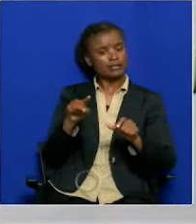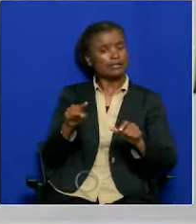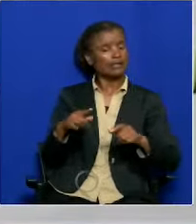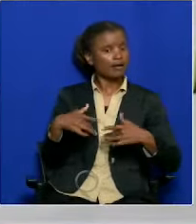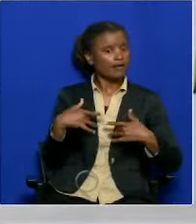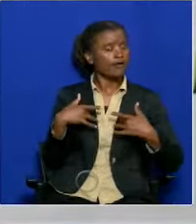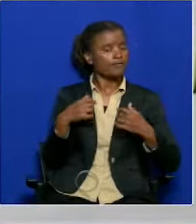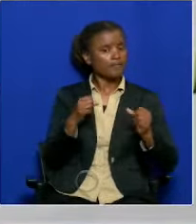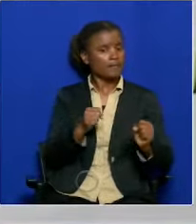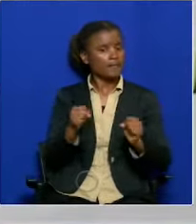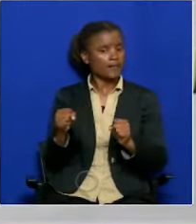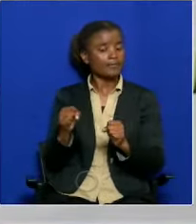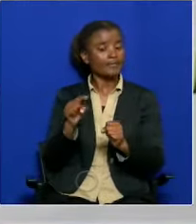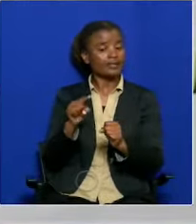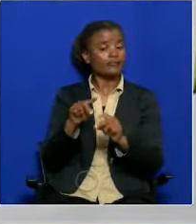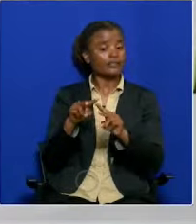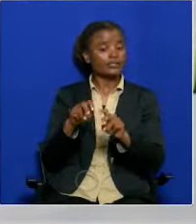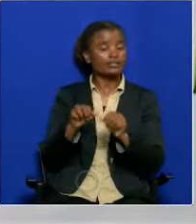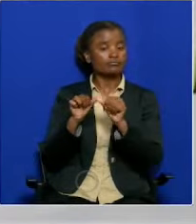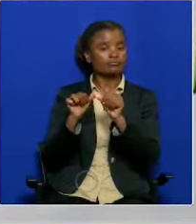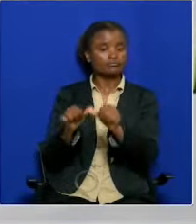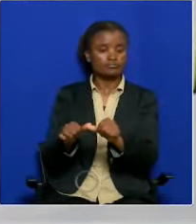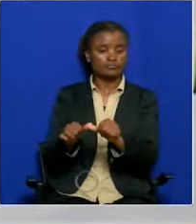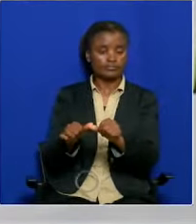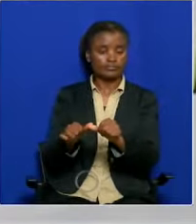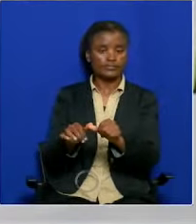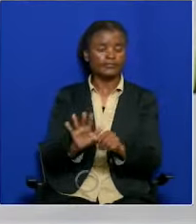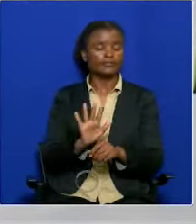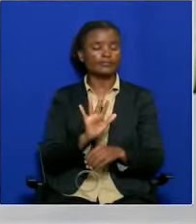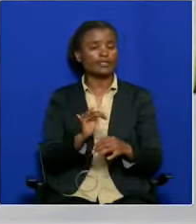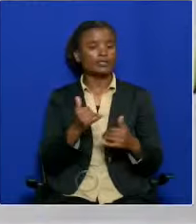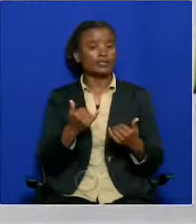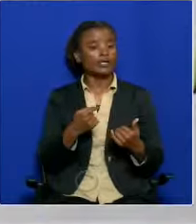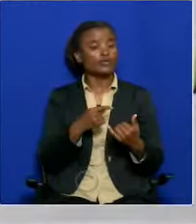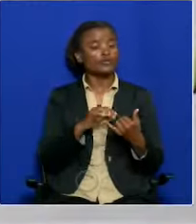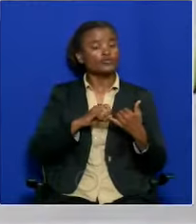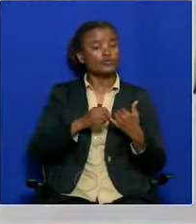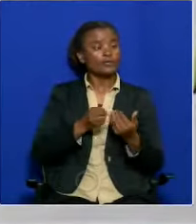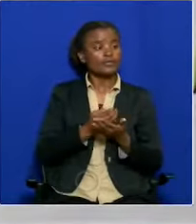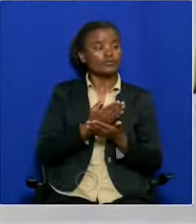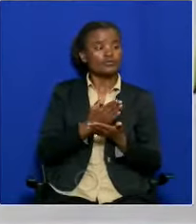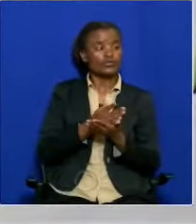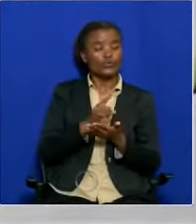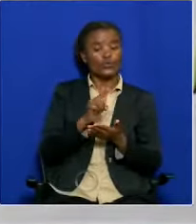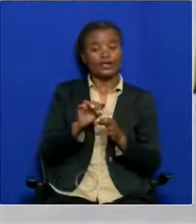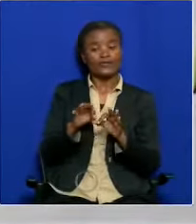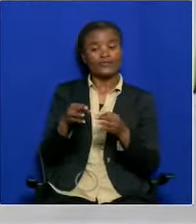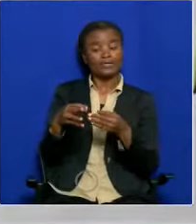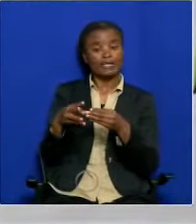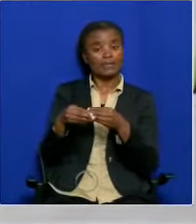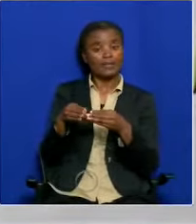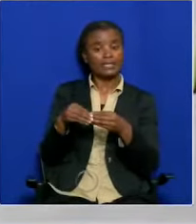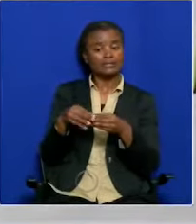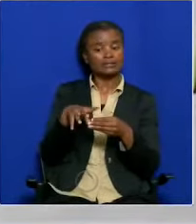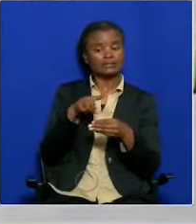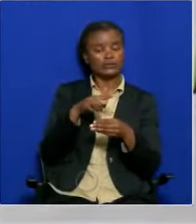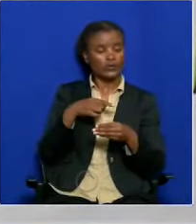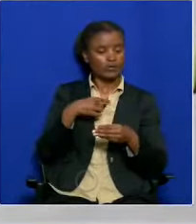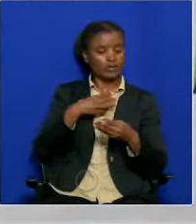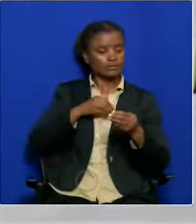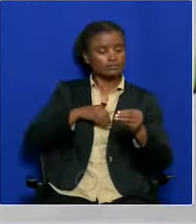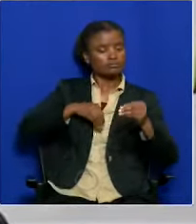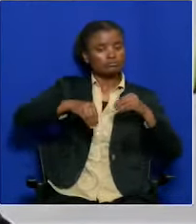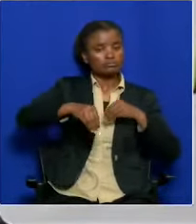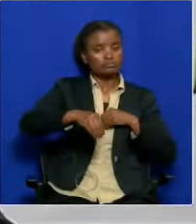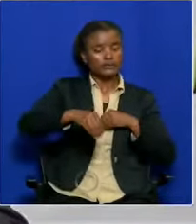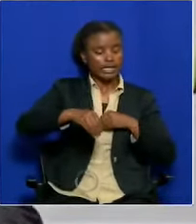investigation. Are you avoiding putting yourself in the shoes of the family members of the victims? Yes, because that was my question.